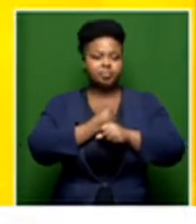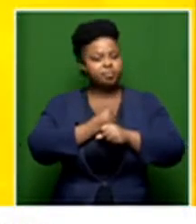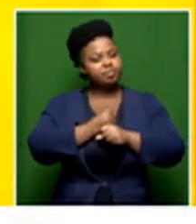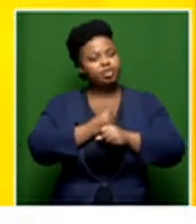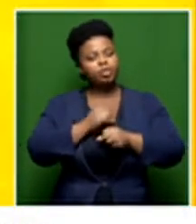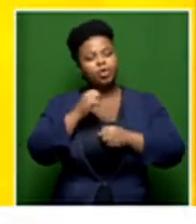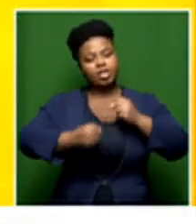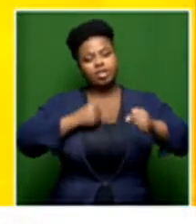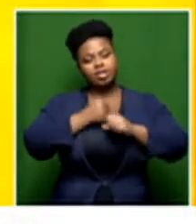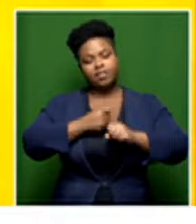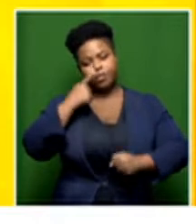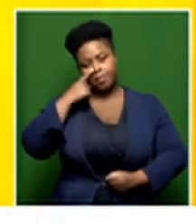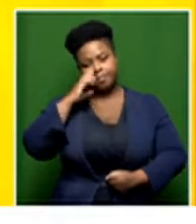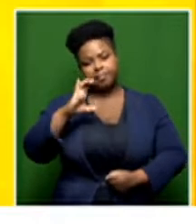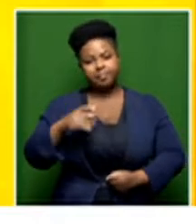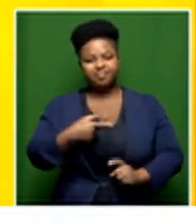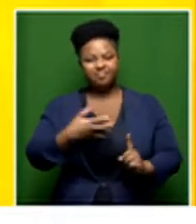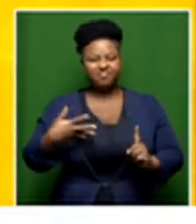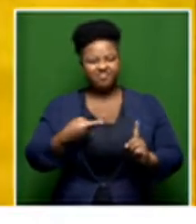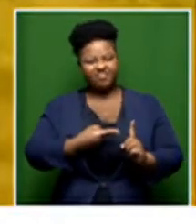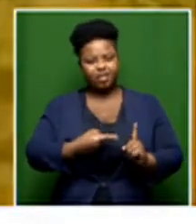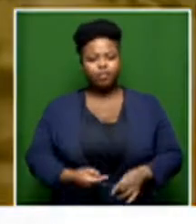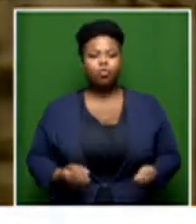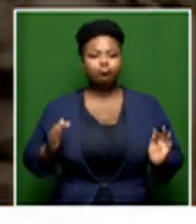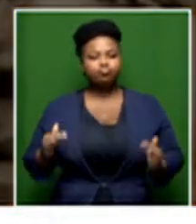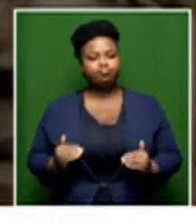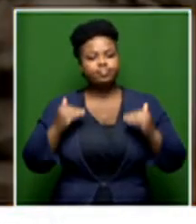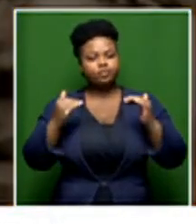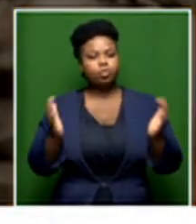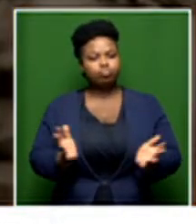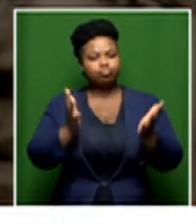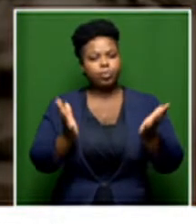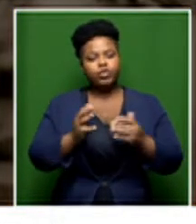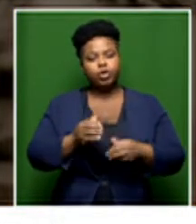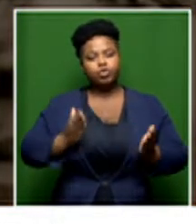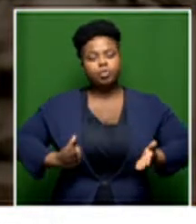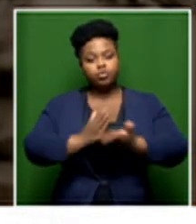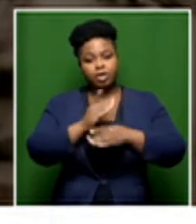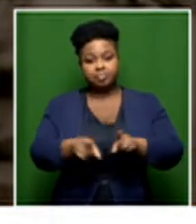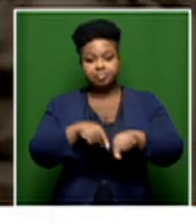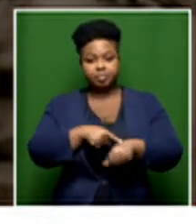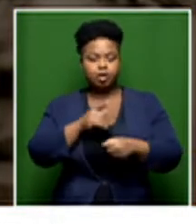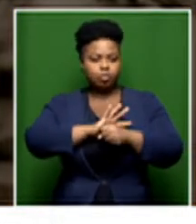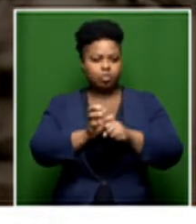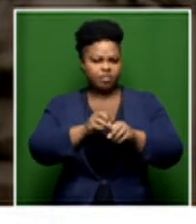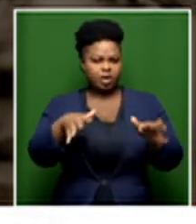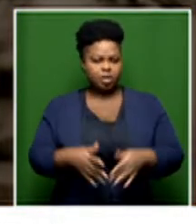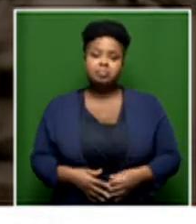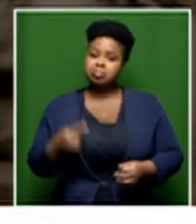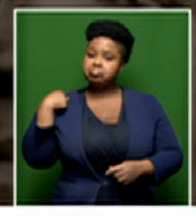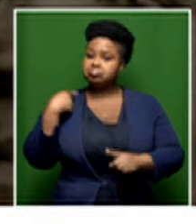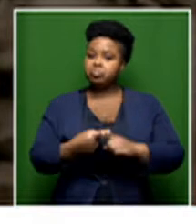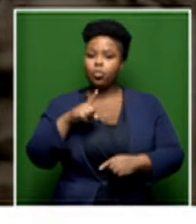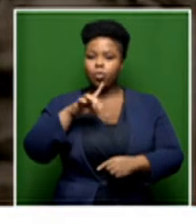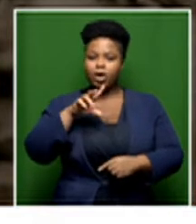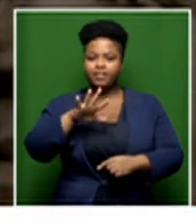Year of Charlotte Maxeke, promoting human rights in the age of COVID-19. And it marks the 150th anniversary of